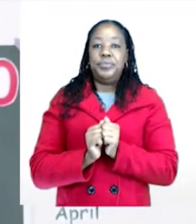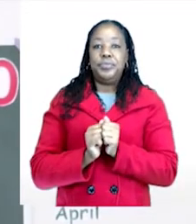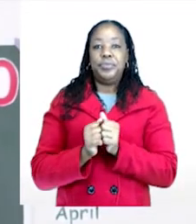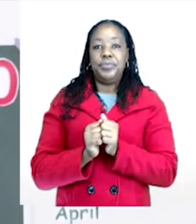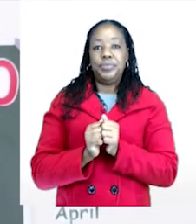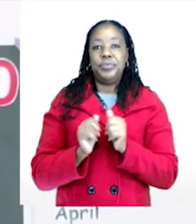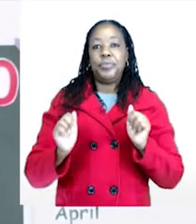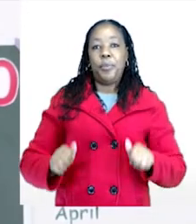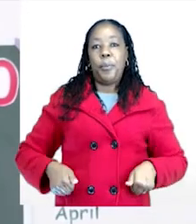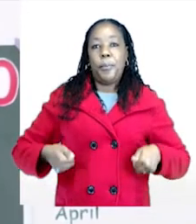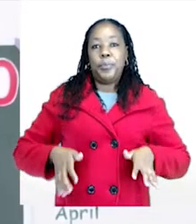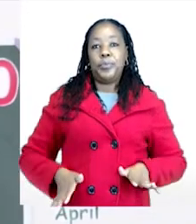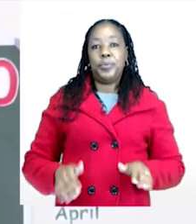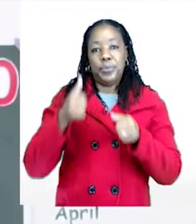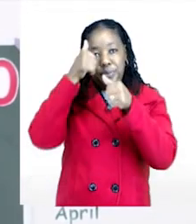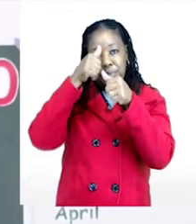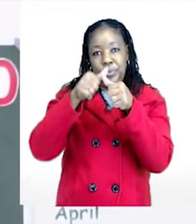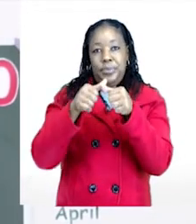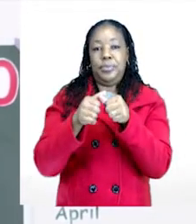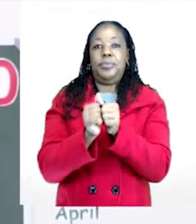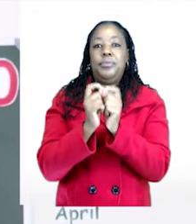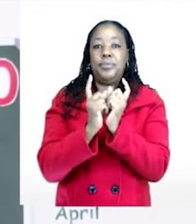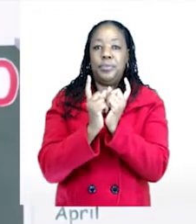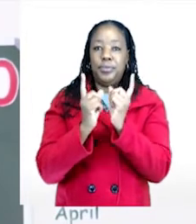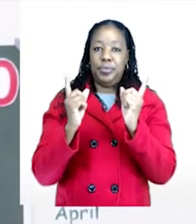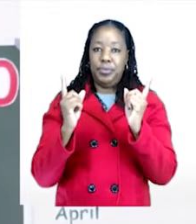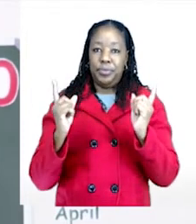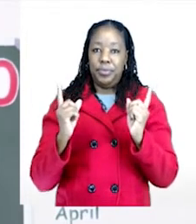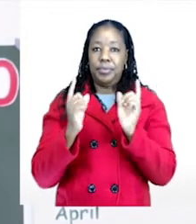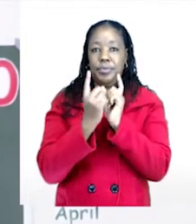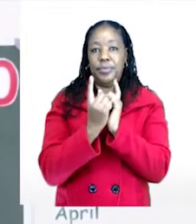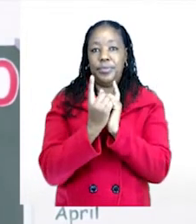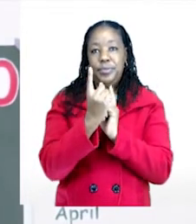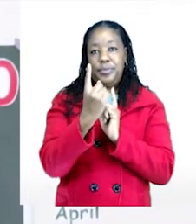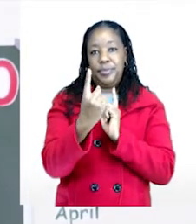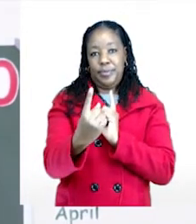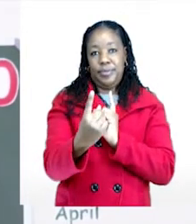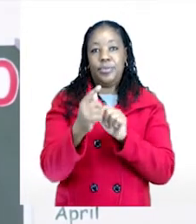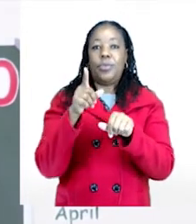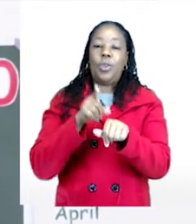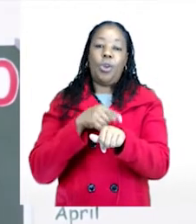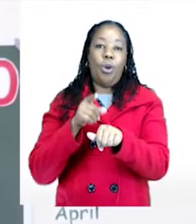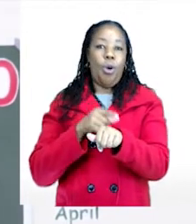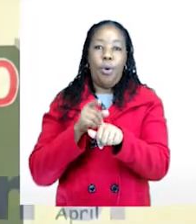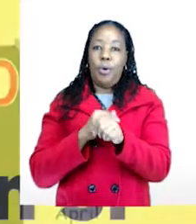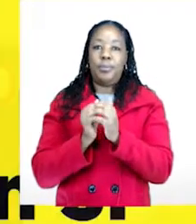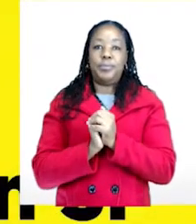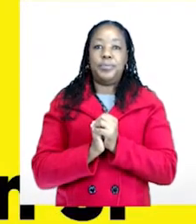sanitized. Now, boys and girls, you must remember to maintain your social distance at all